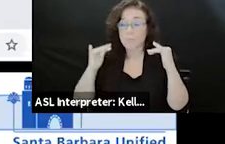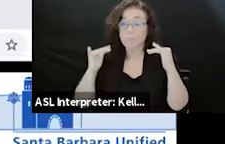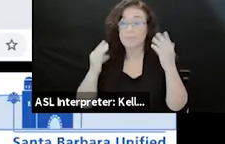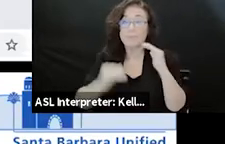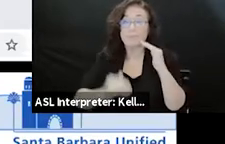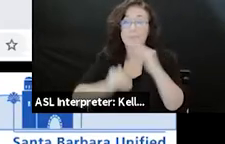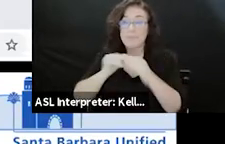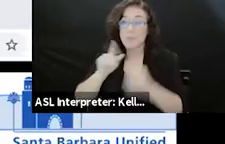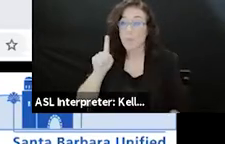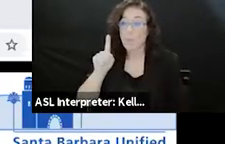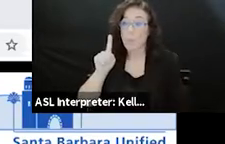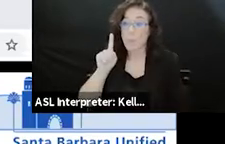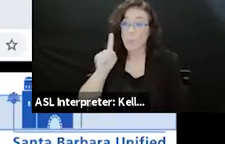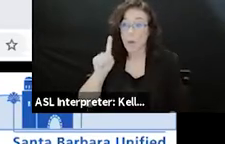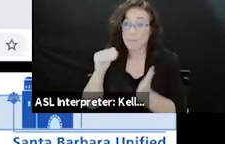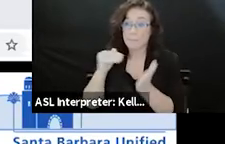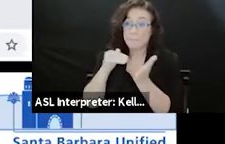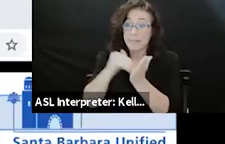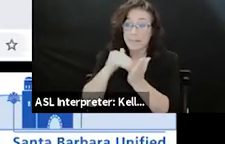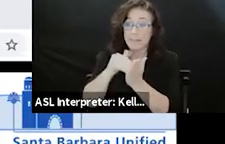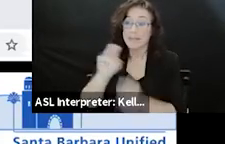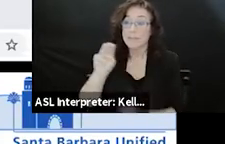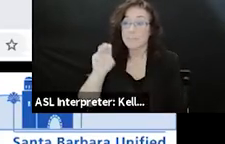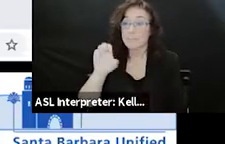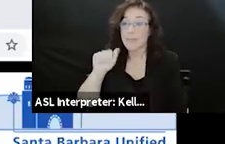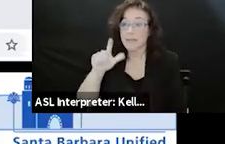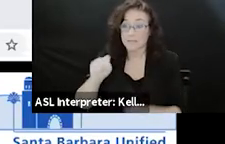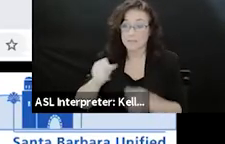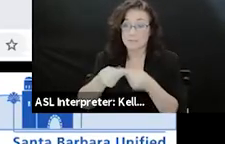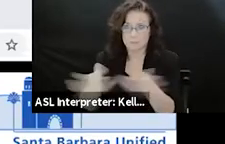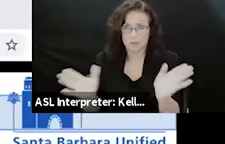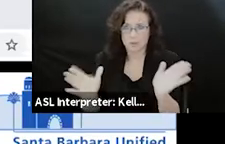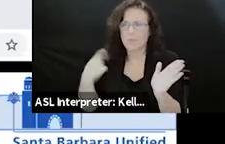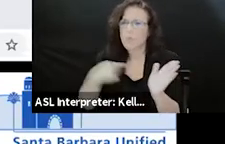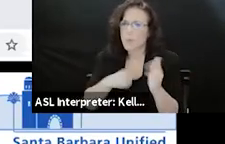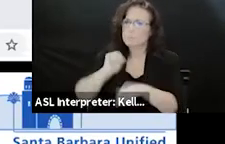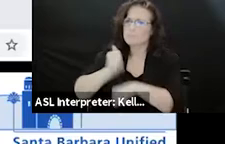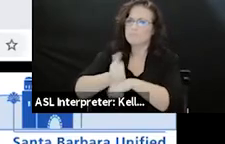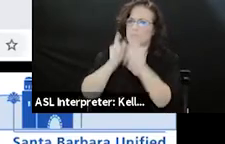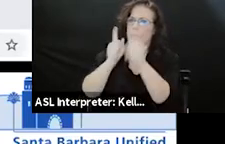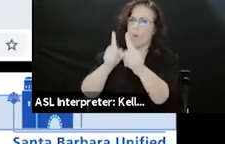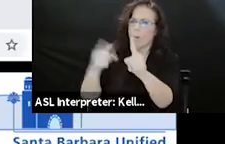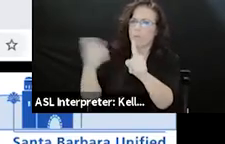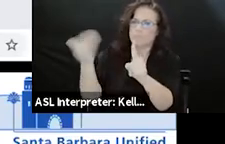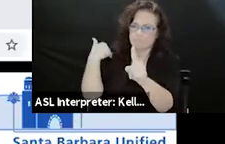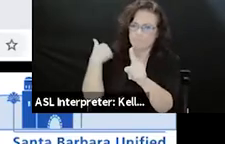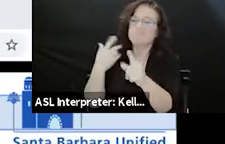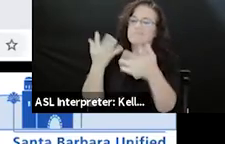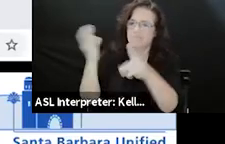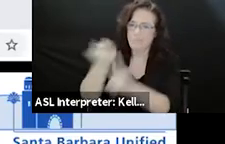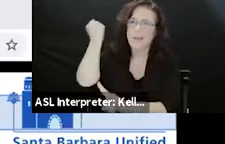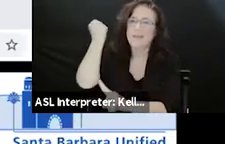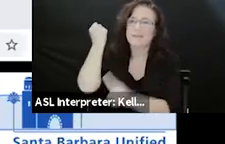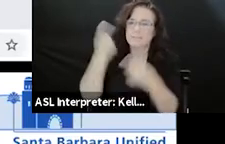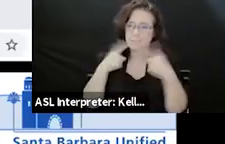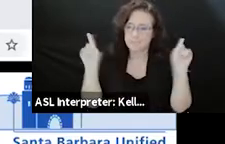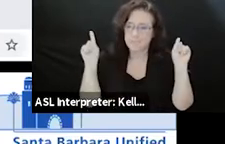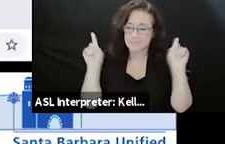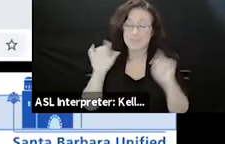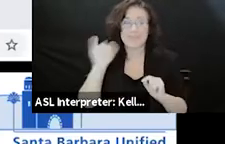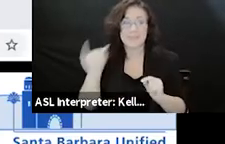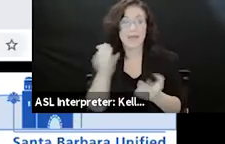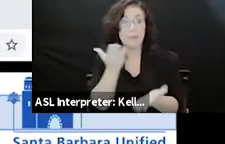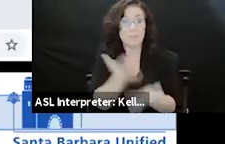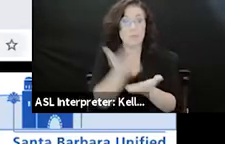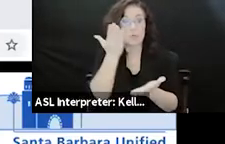served i guess goal and it just speaks to the tremendous effort and work that many of